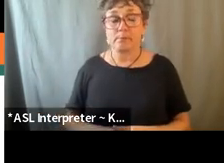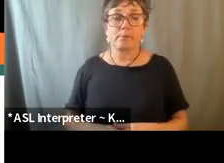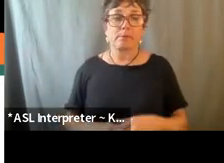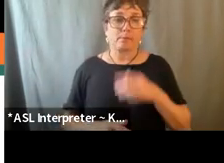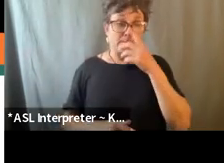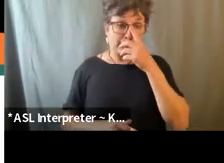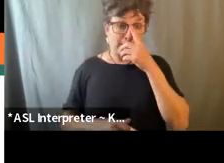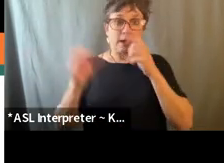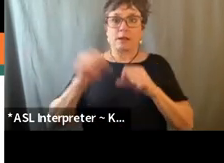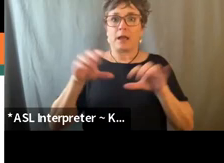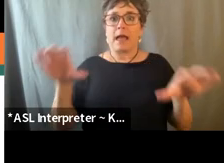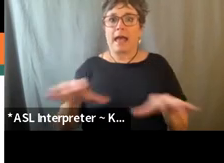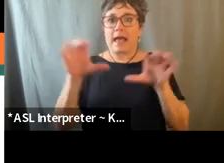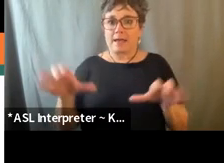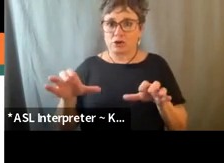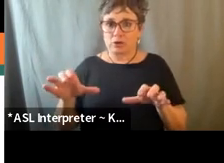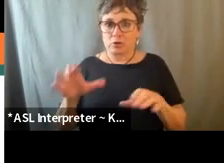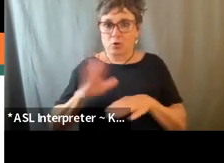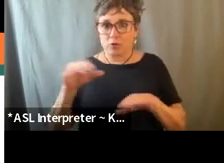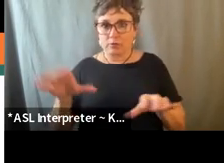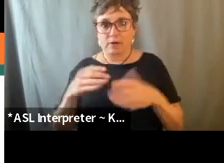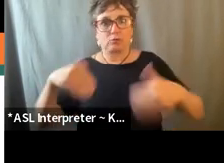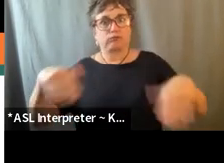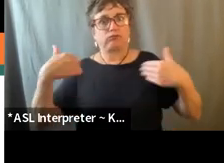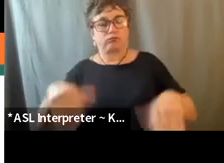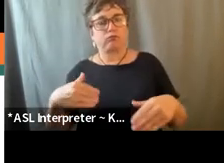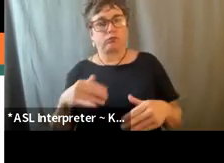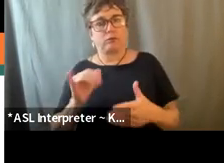a really big one. Yeah, definitely.